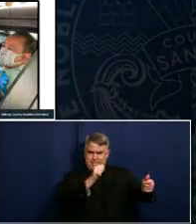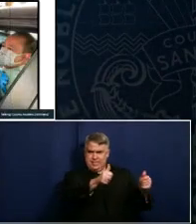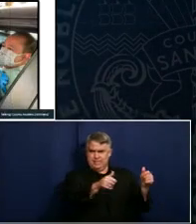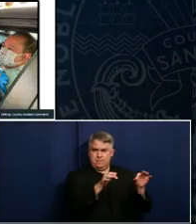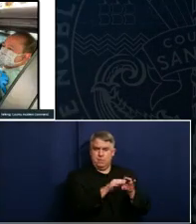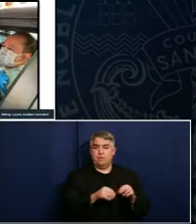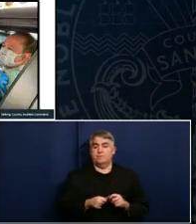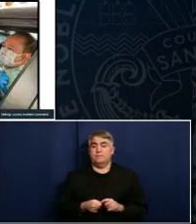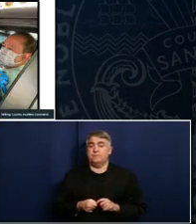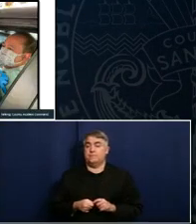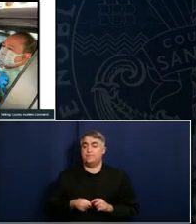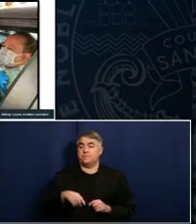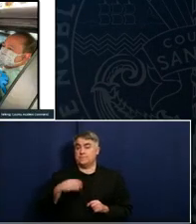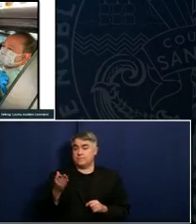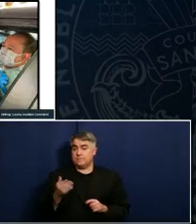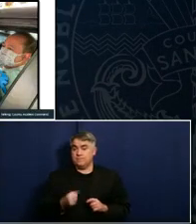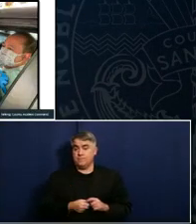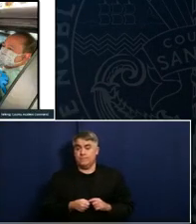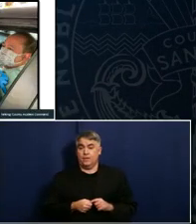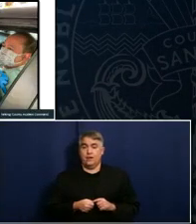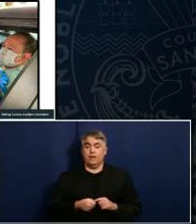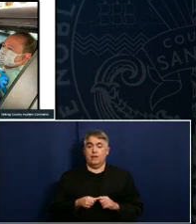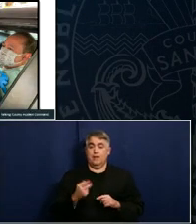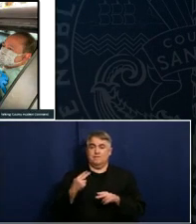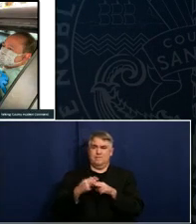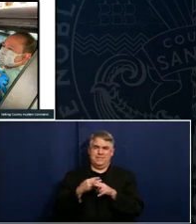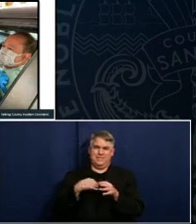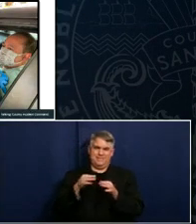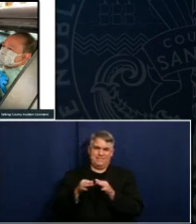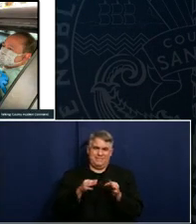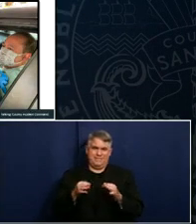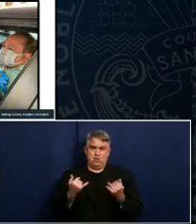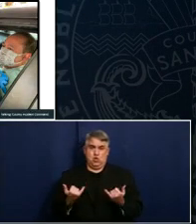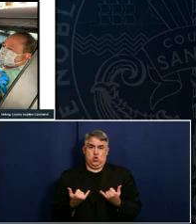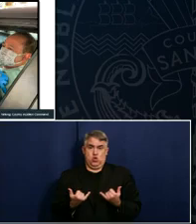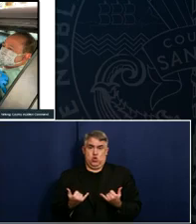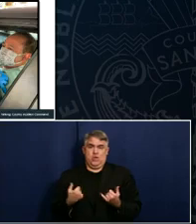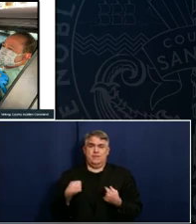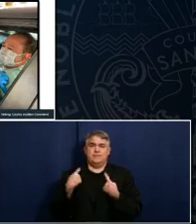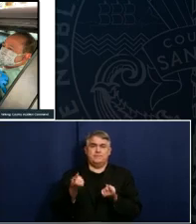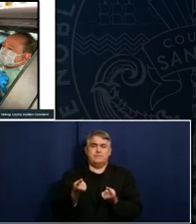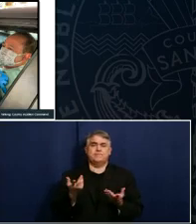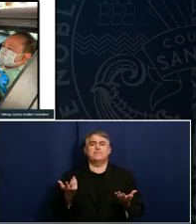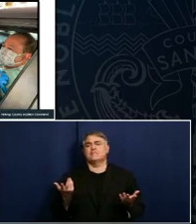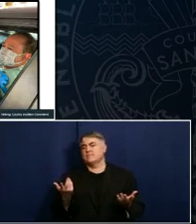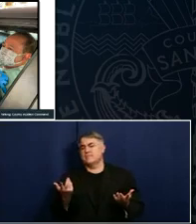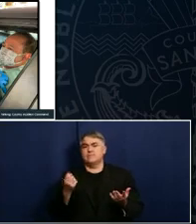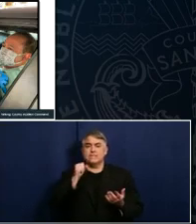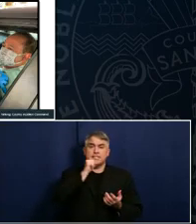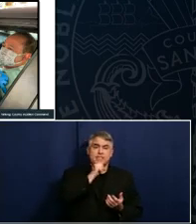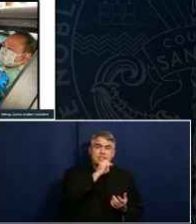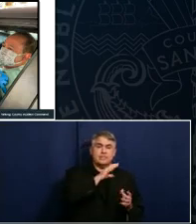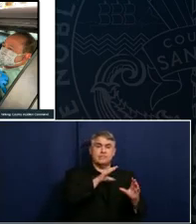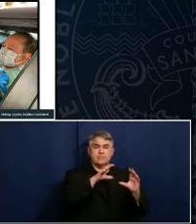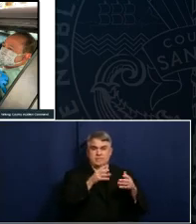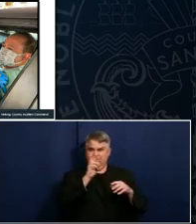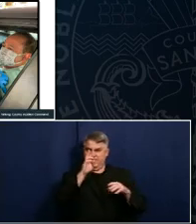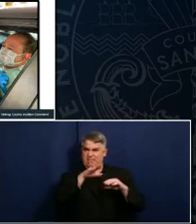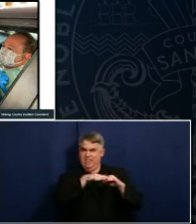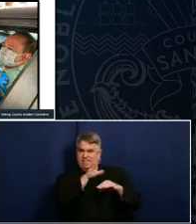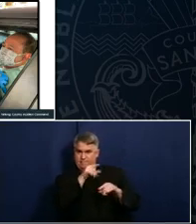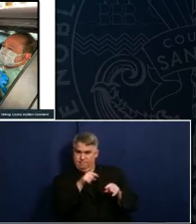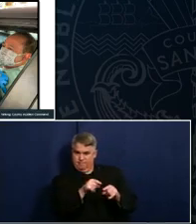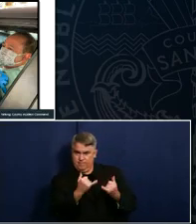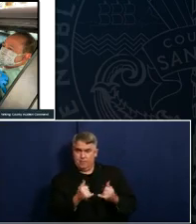So, as it's been mentioned, we're currently doing our elderly, 65 and older, and on our healthcare personnel. The very